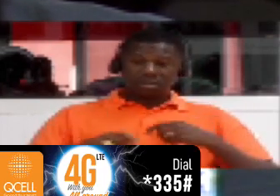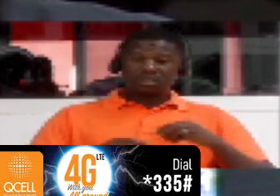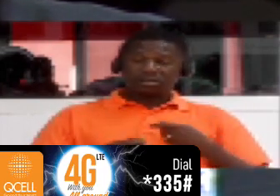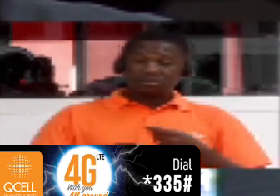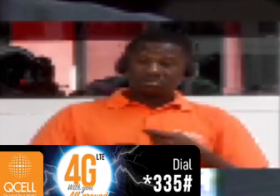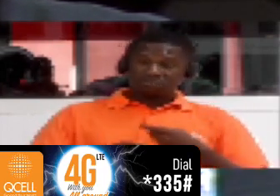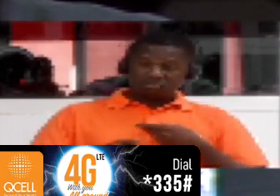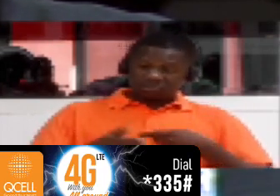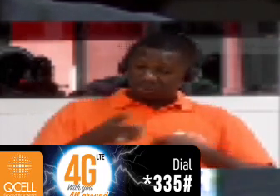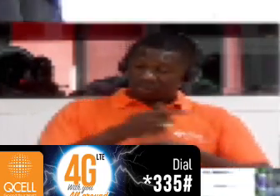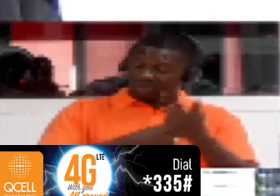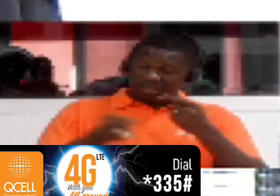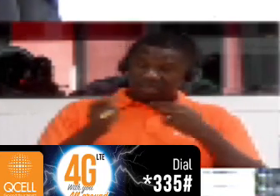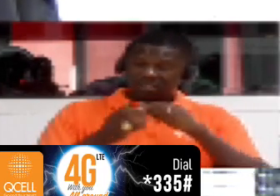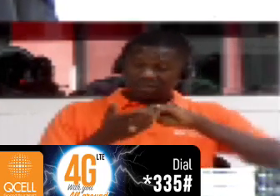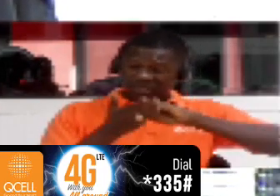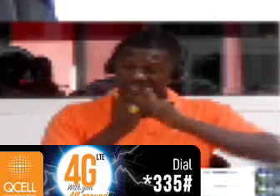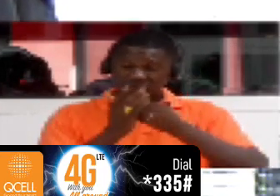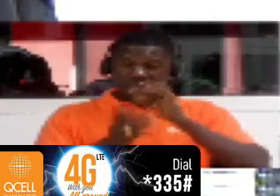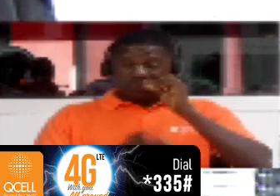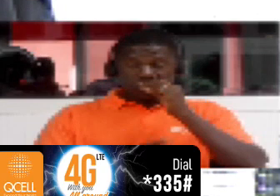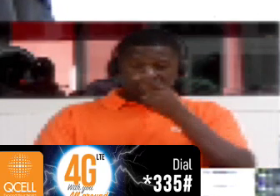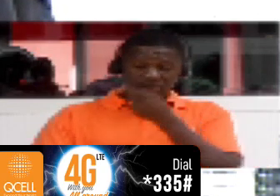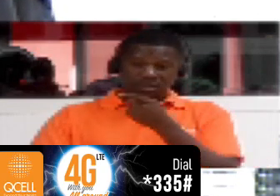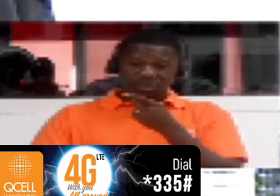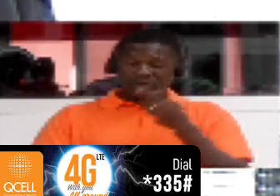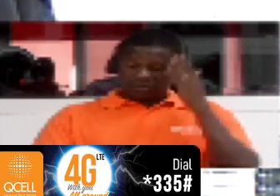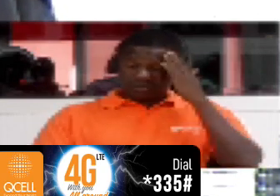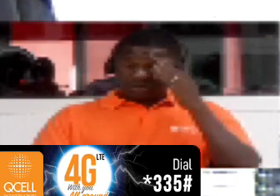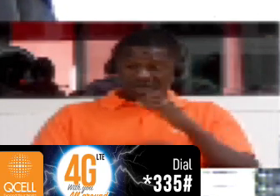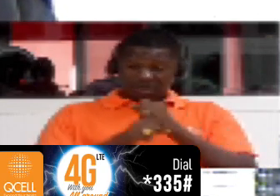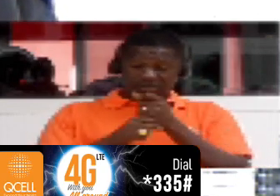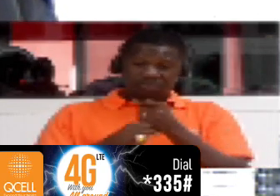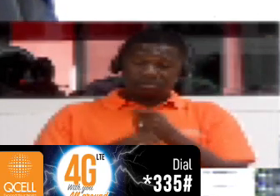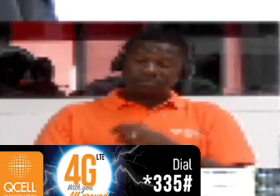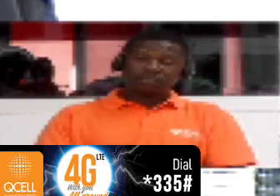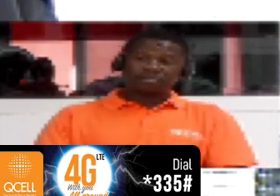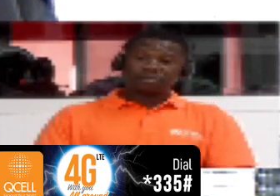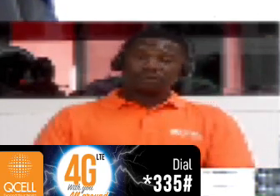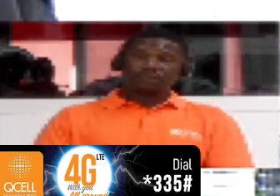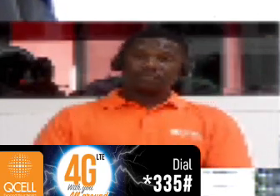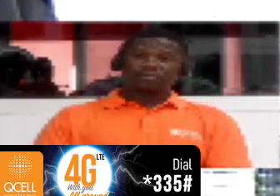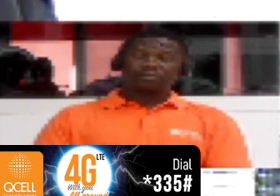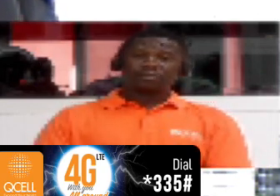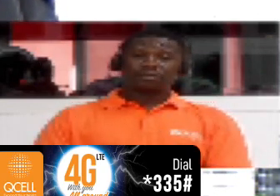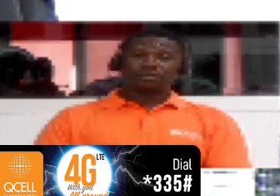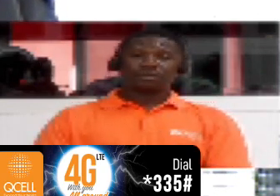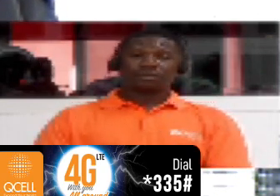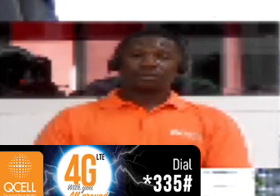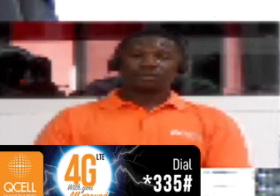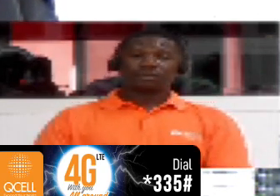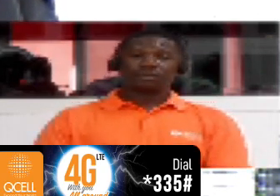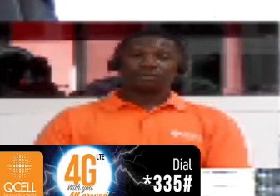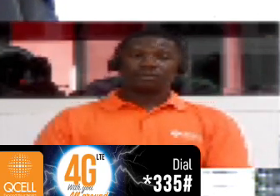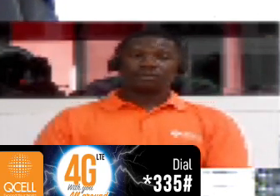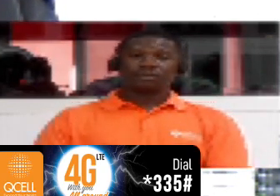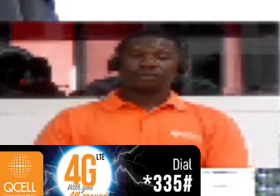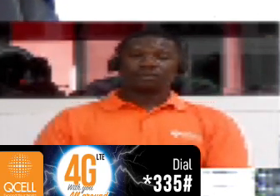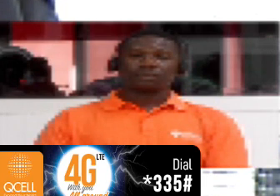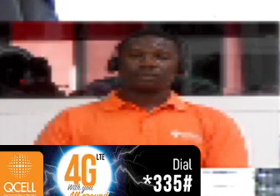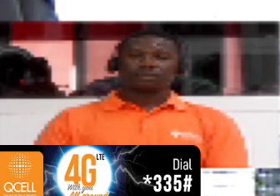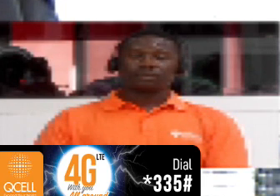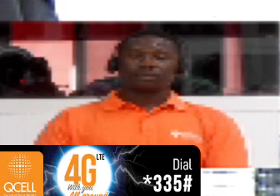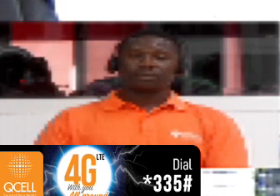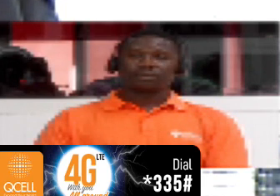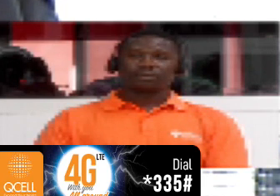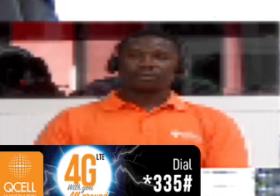as well. Ye lonne sobite la ni selta ñokane ye kalangolon ya lon ko